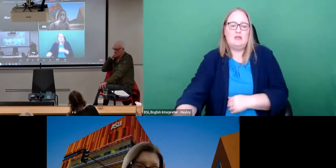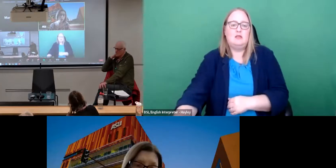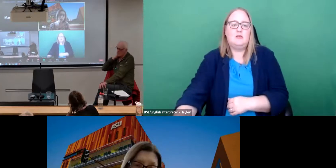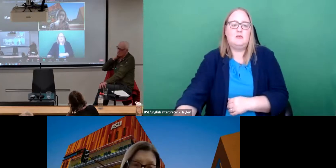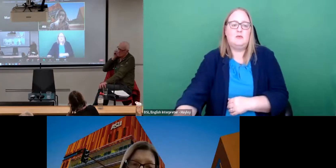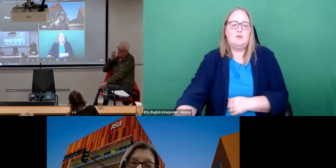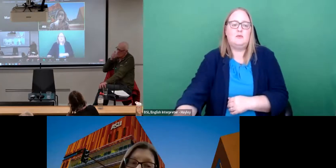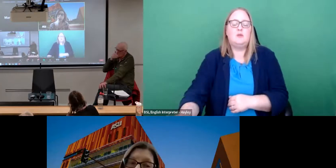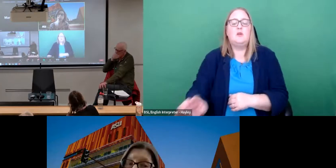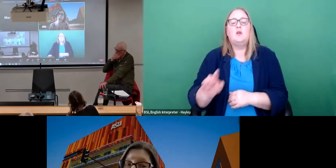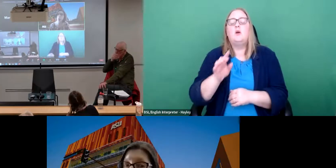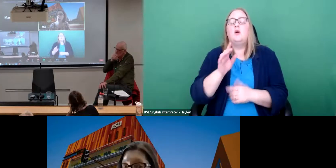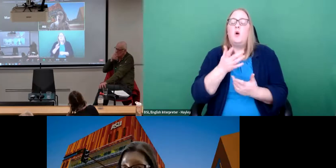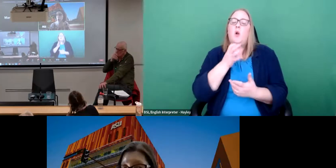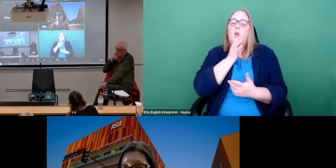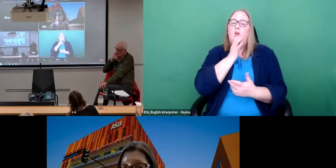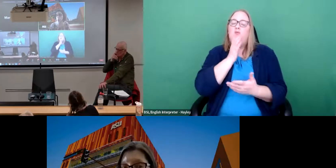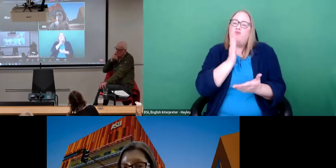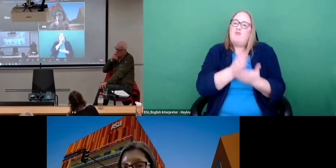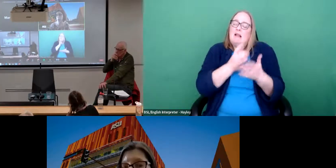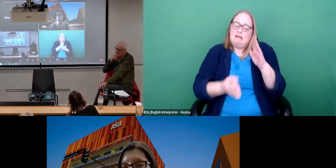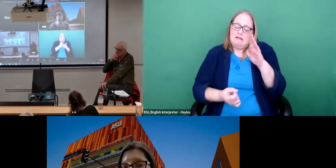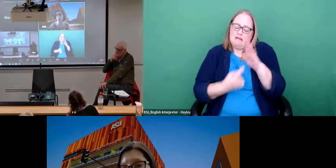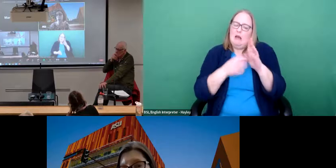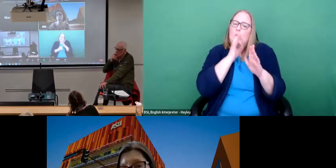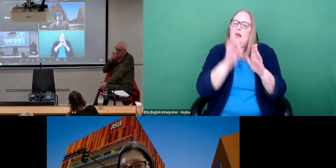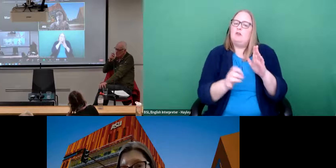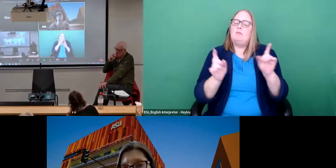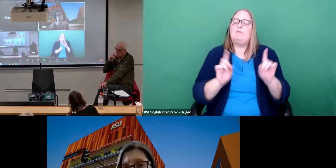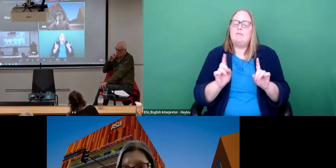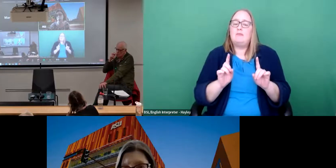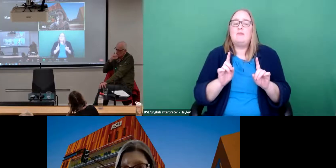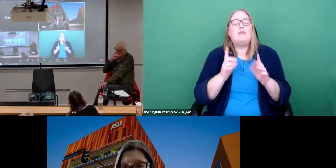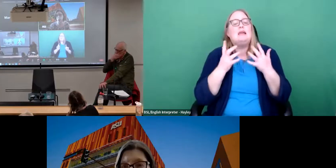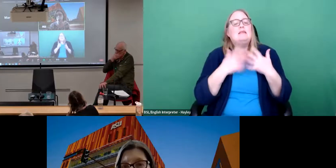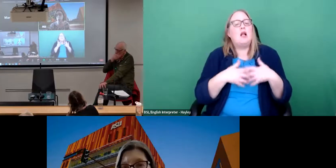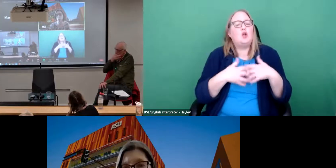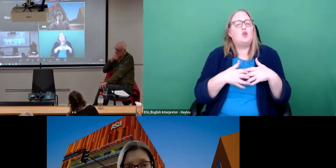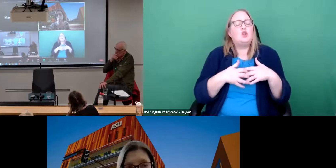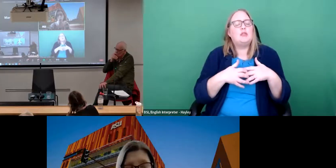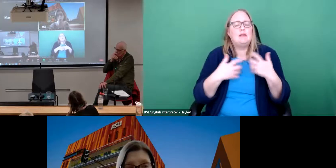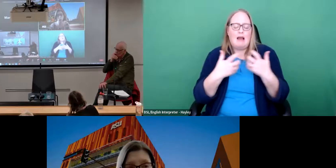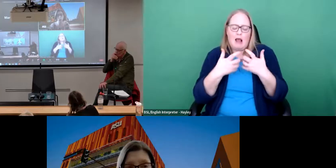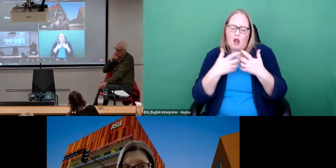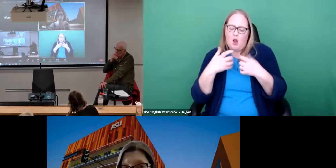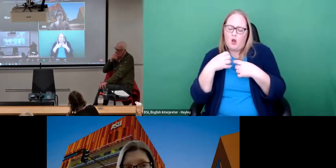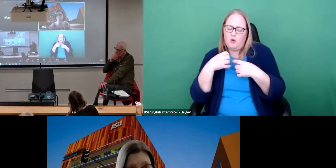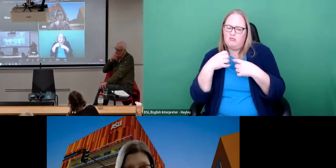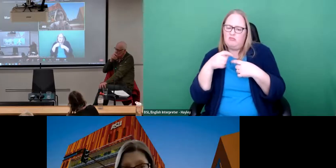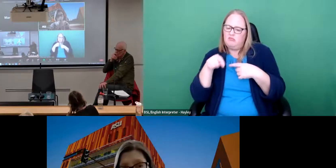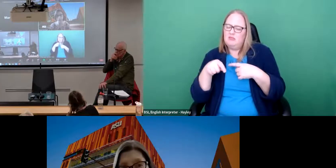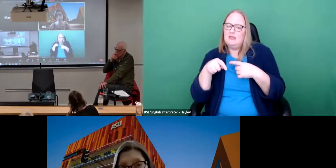key question then is whether or how technology makes inequality different, whether it results